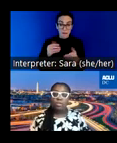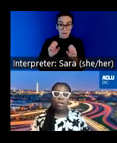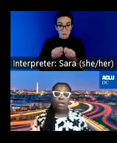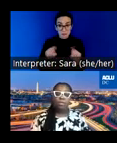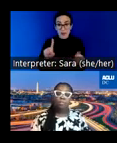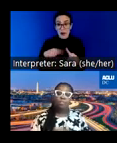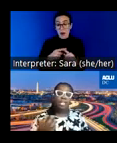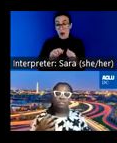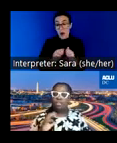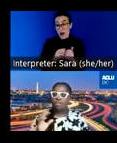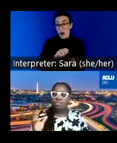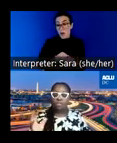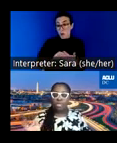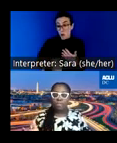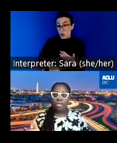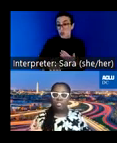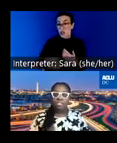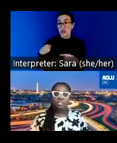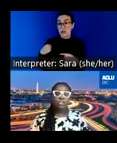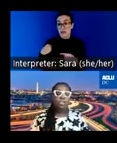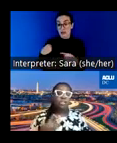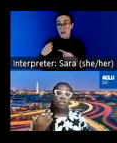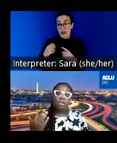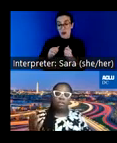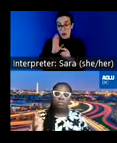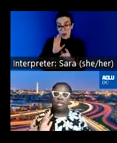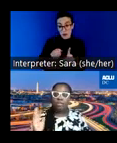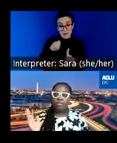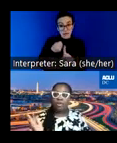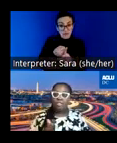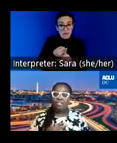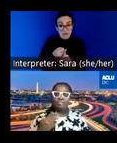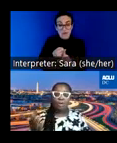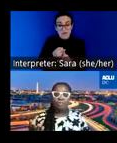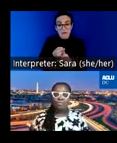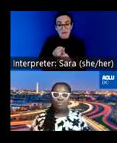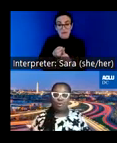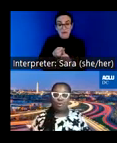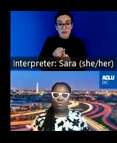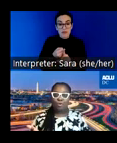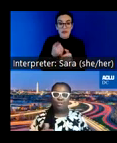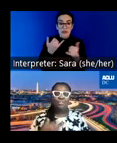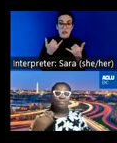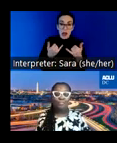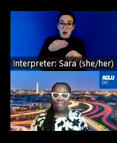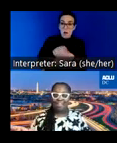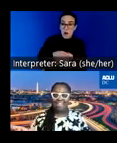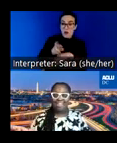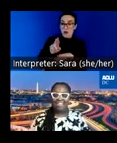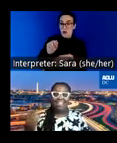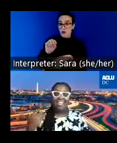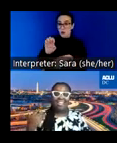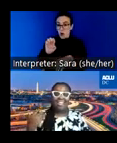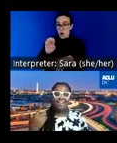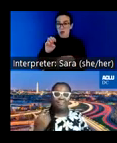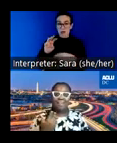abortion is going to be impacted now that we are in this post-Roe world. We put out